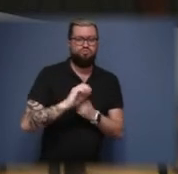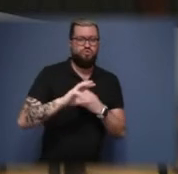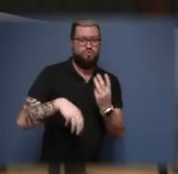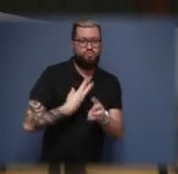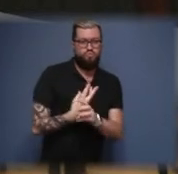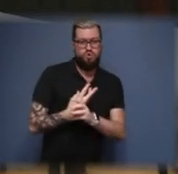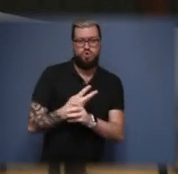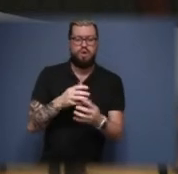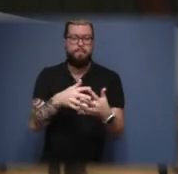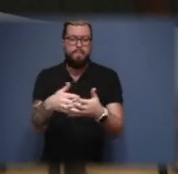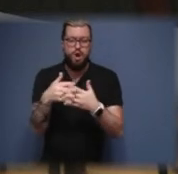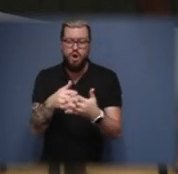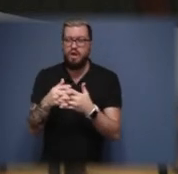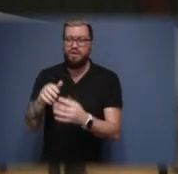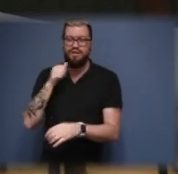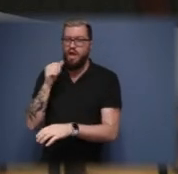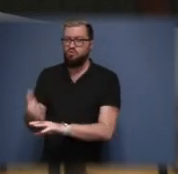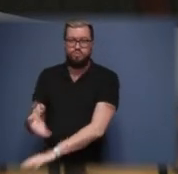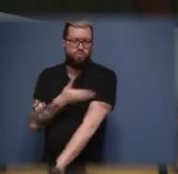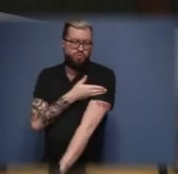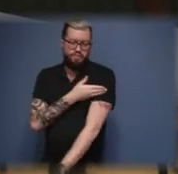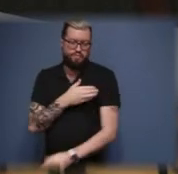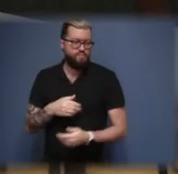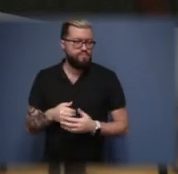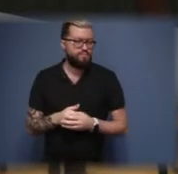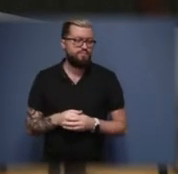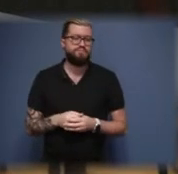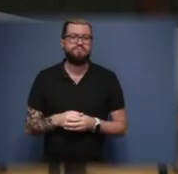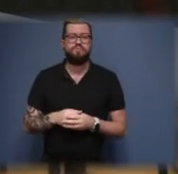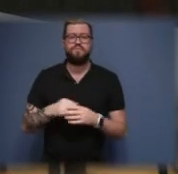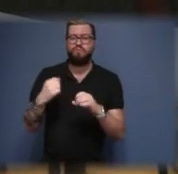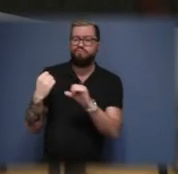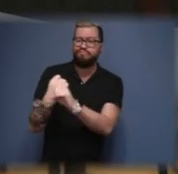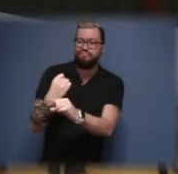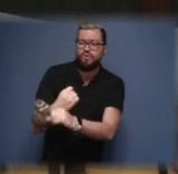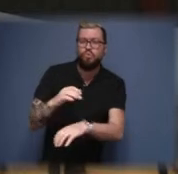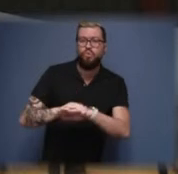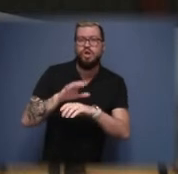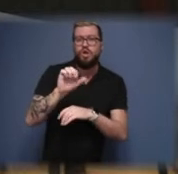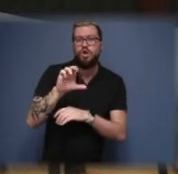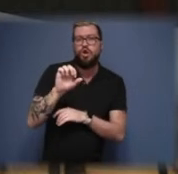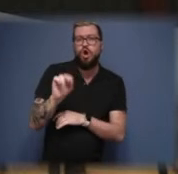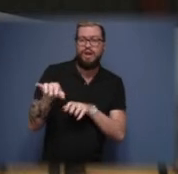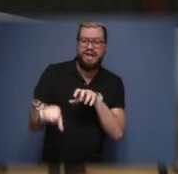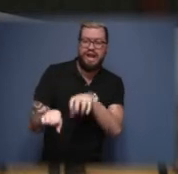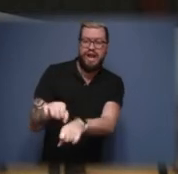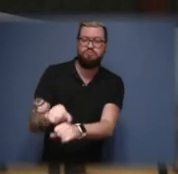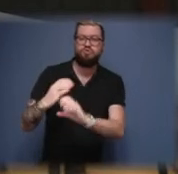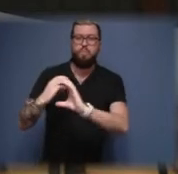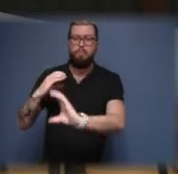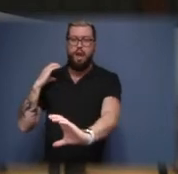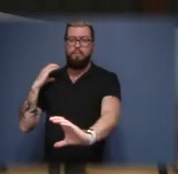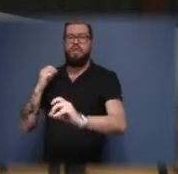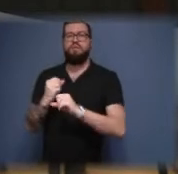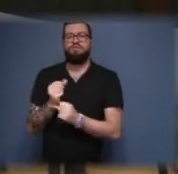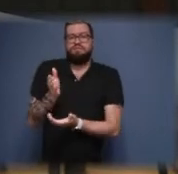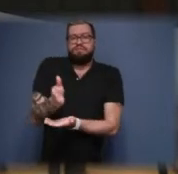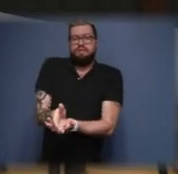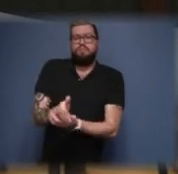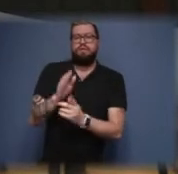better. The fighting carbon capture pipelines, stopping